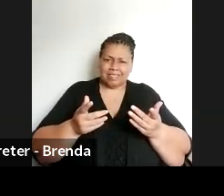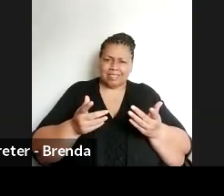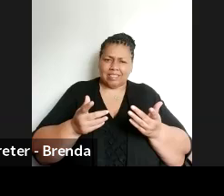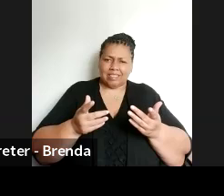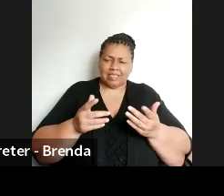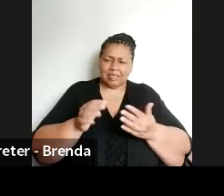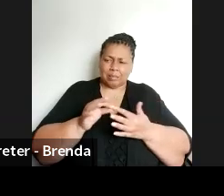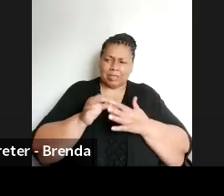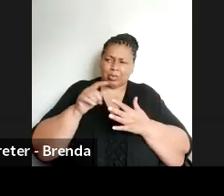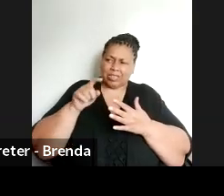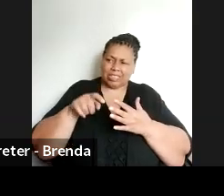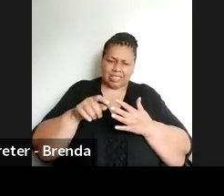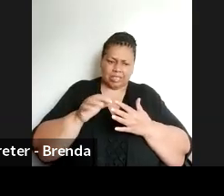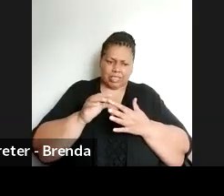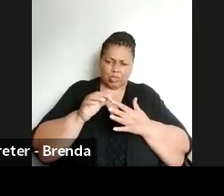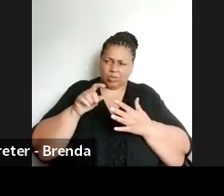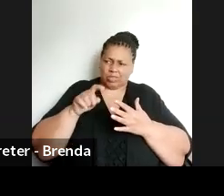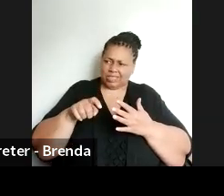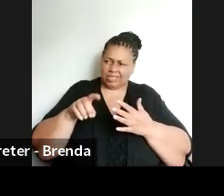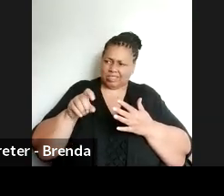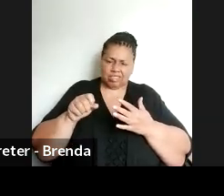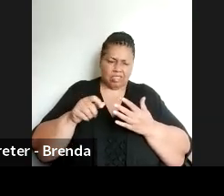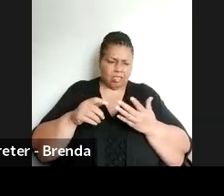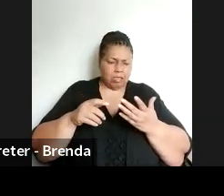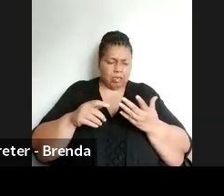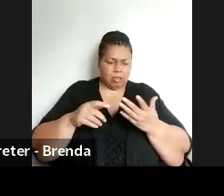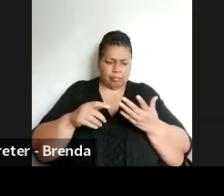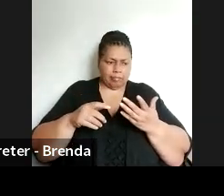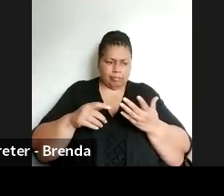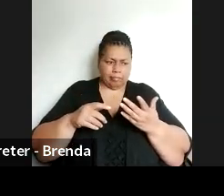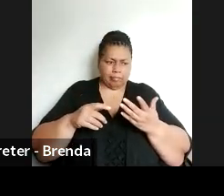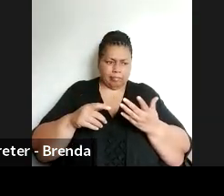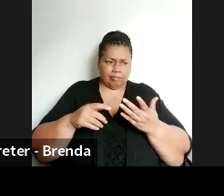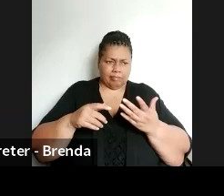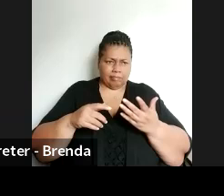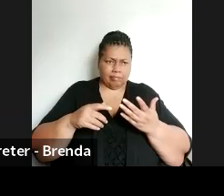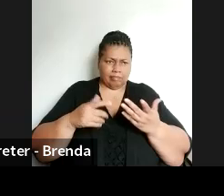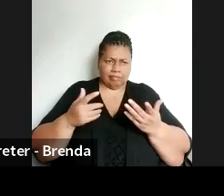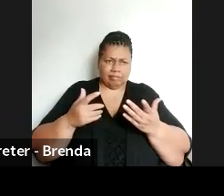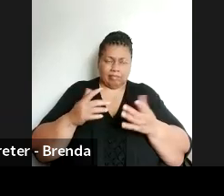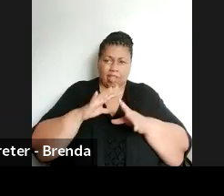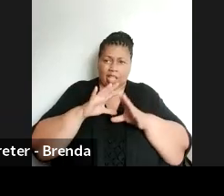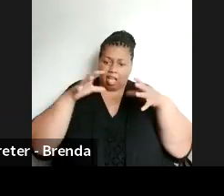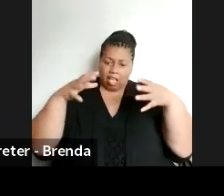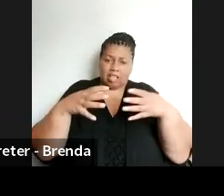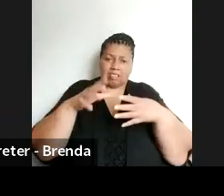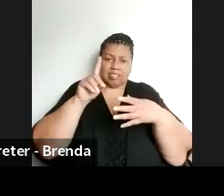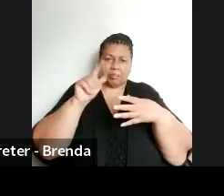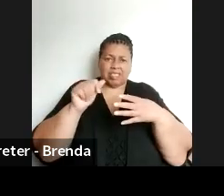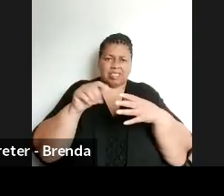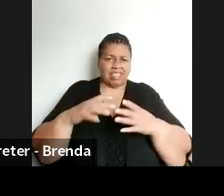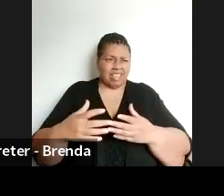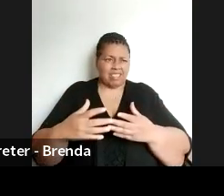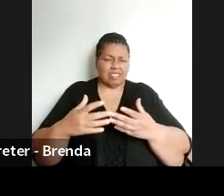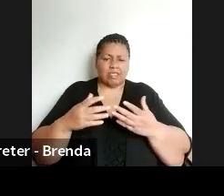needs, or just call everything a disability class, Mhm. or make